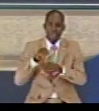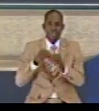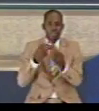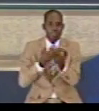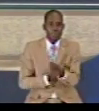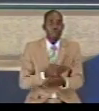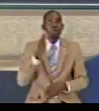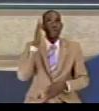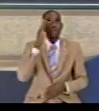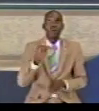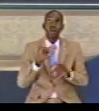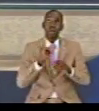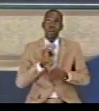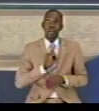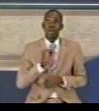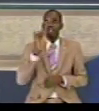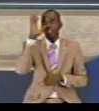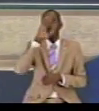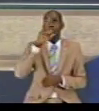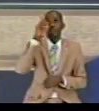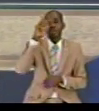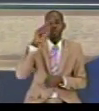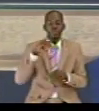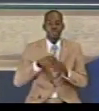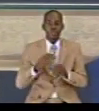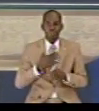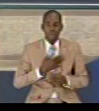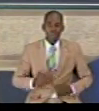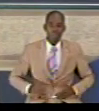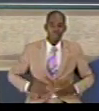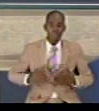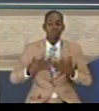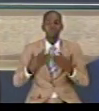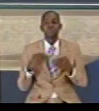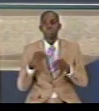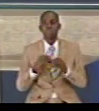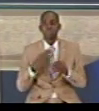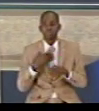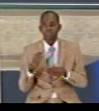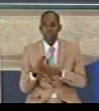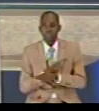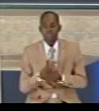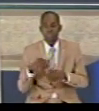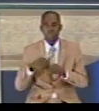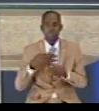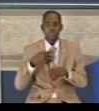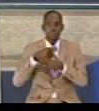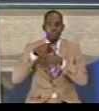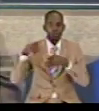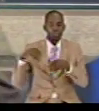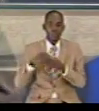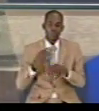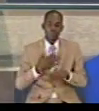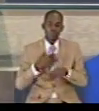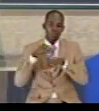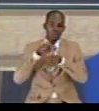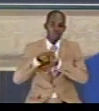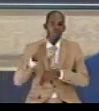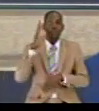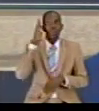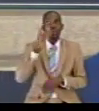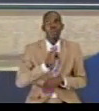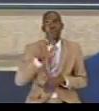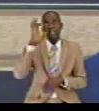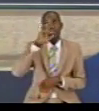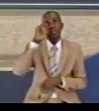thee. Early in my profession will I seek thee. Early in the ministry will I seek thee. My